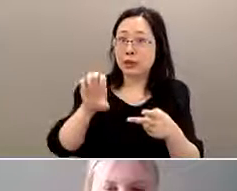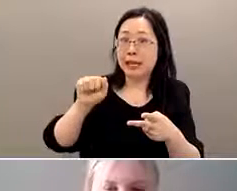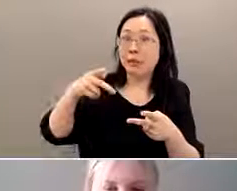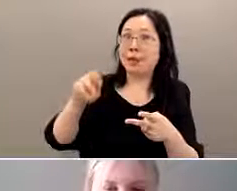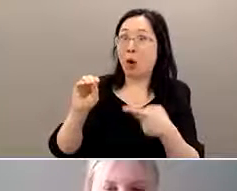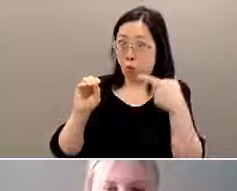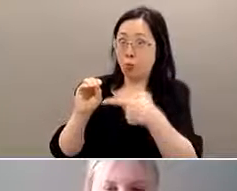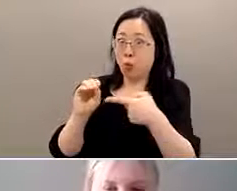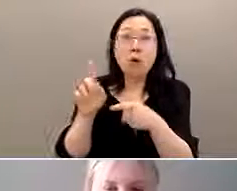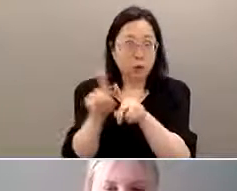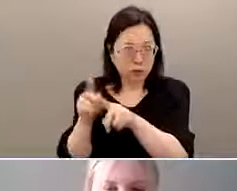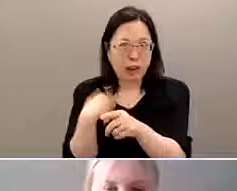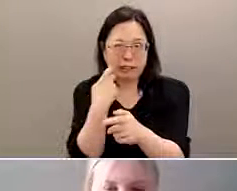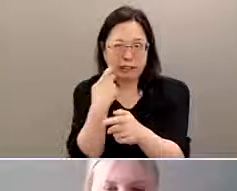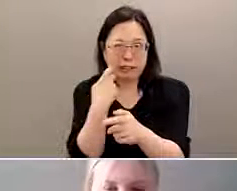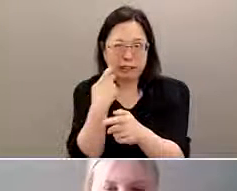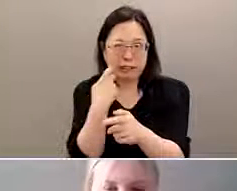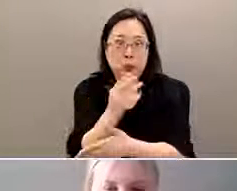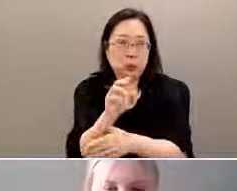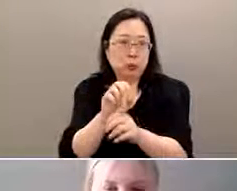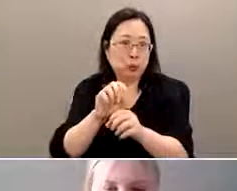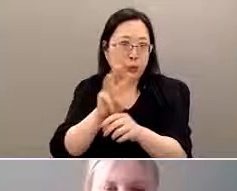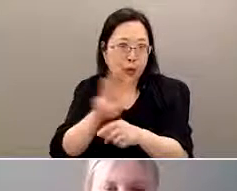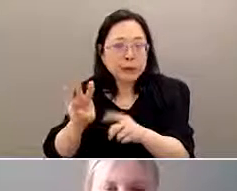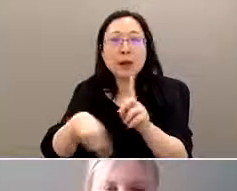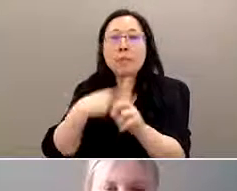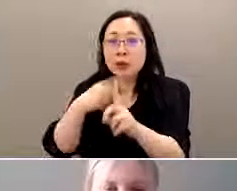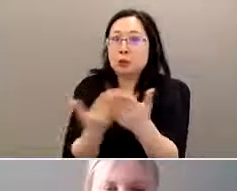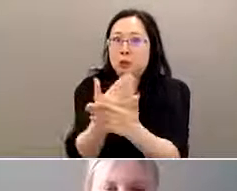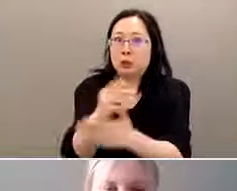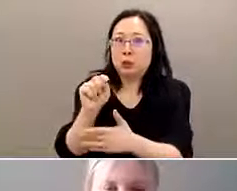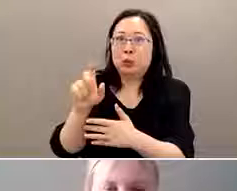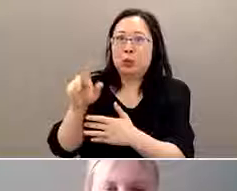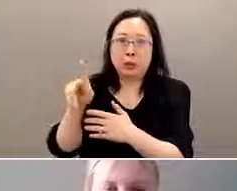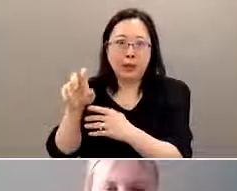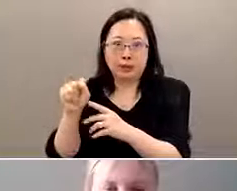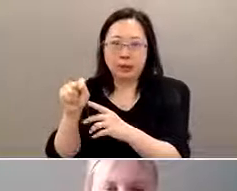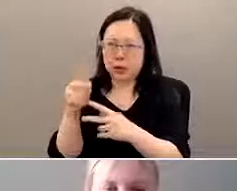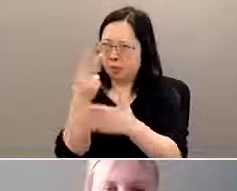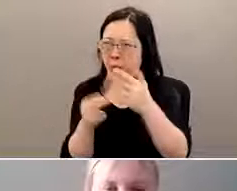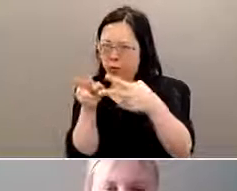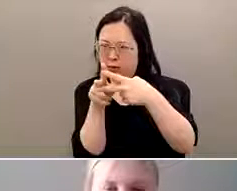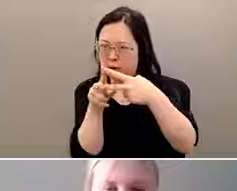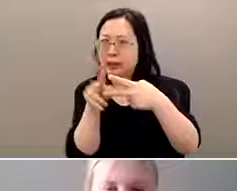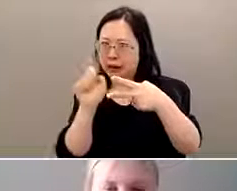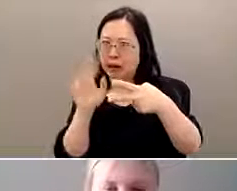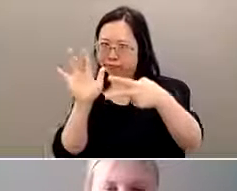a new website with the updated toolkit there as well. So either location, you can get the full